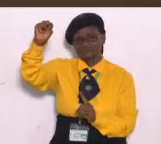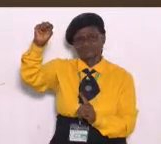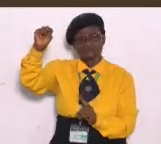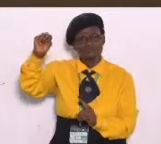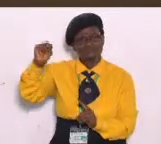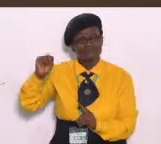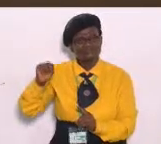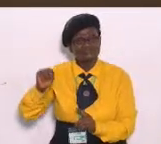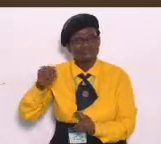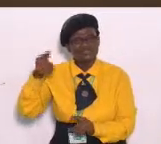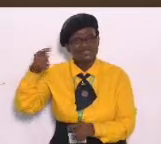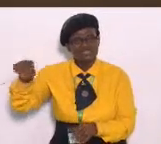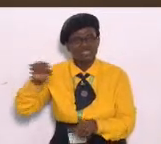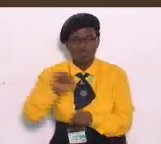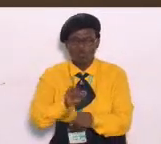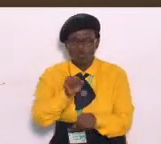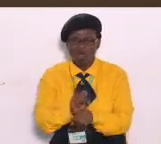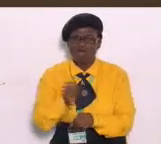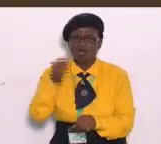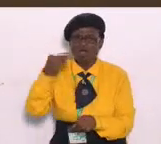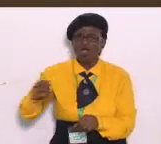the work of his kingdom,